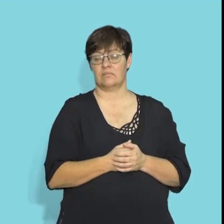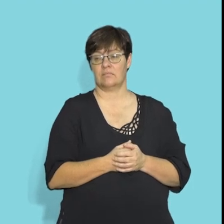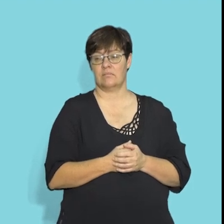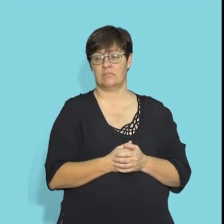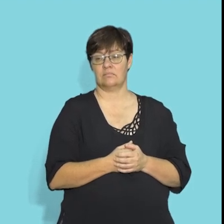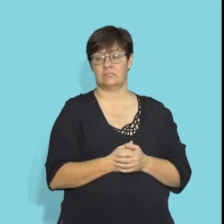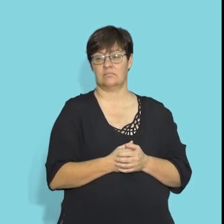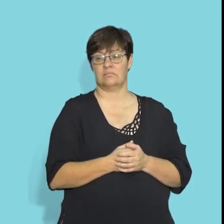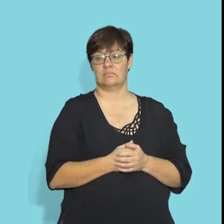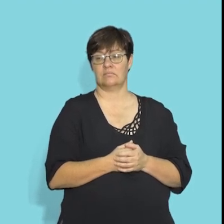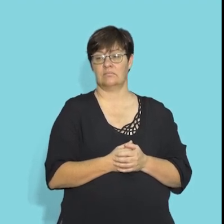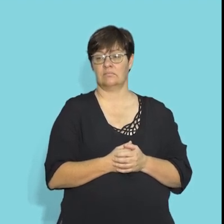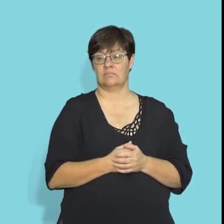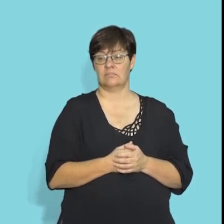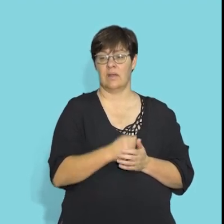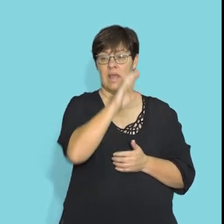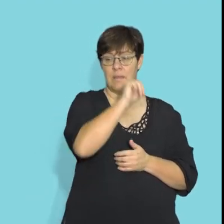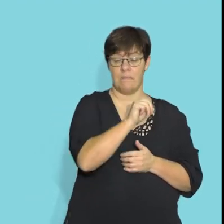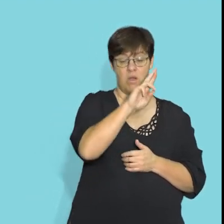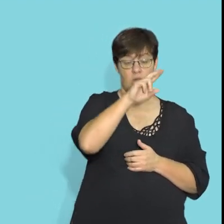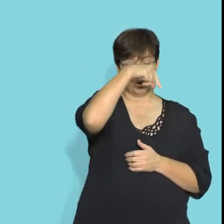if I multiply them,